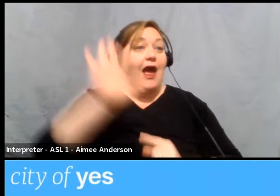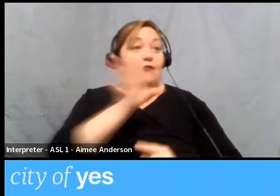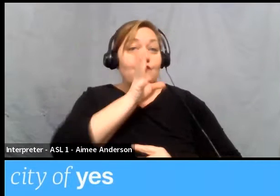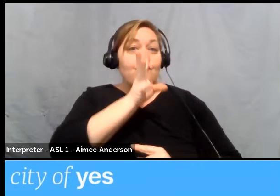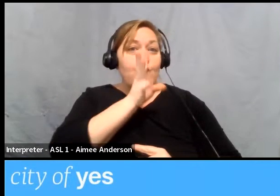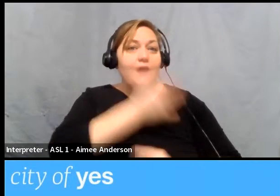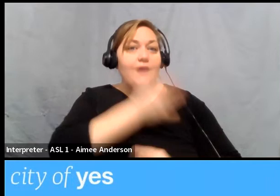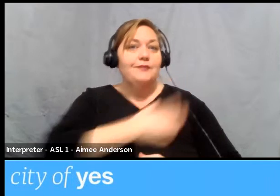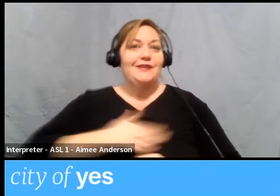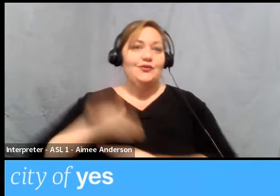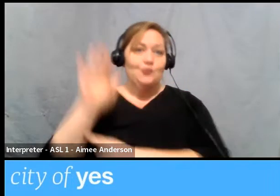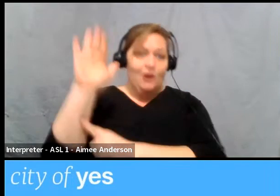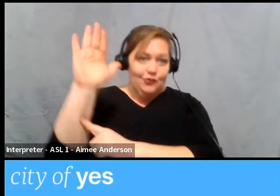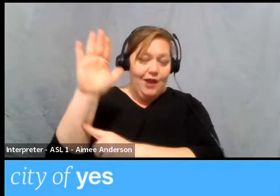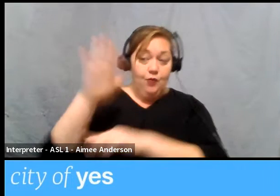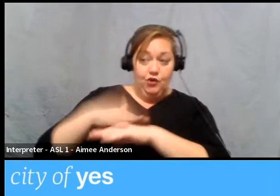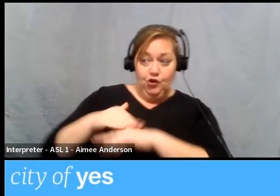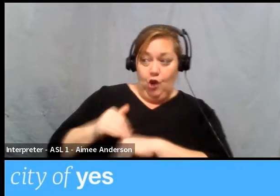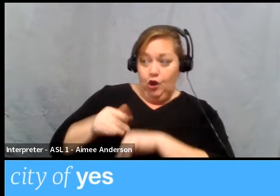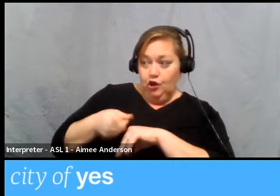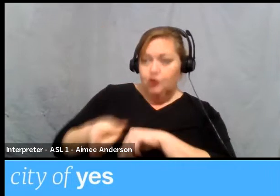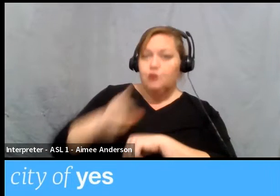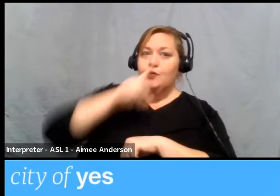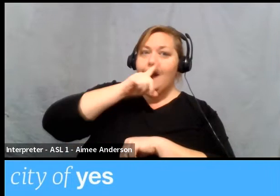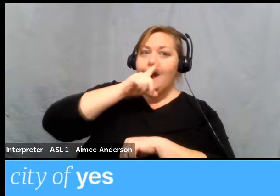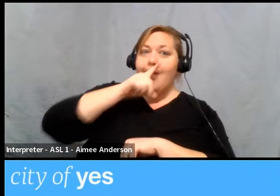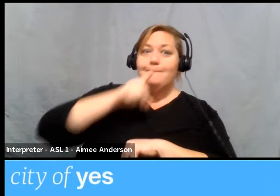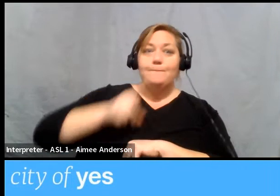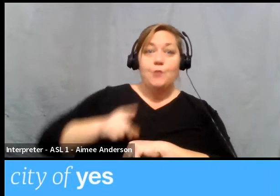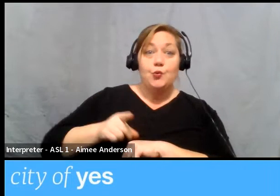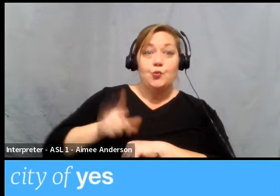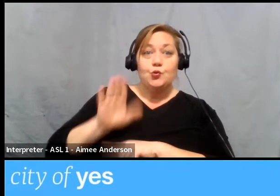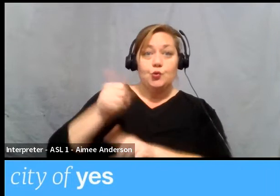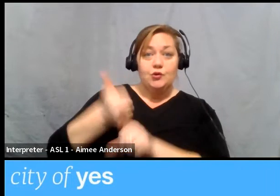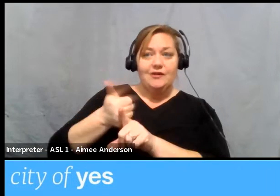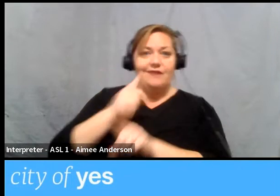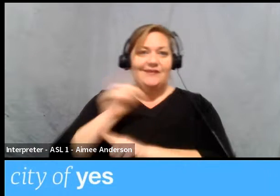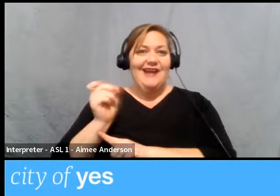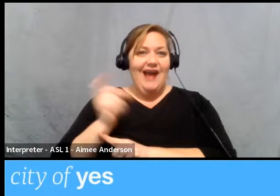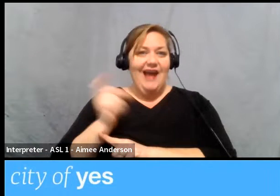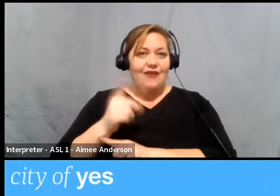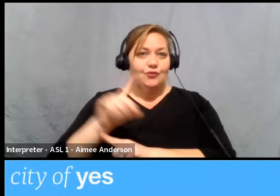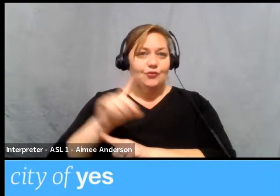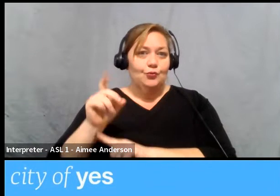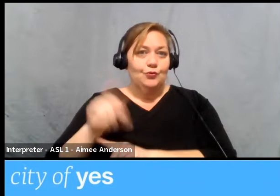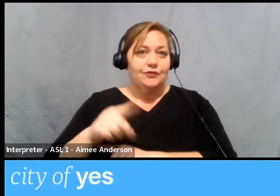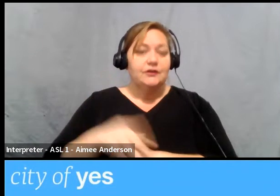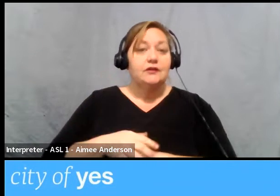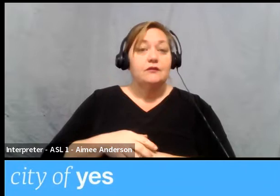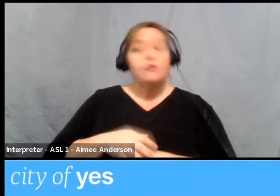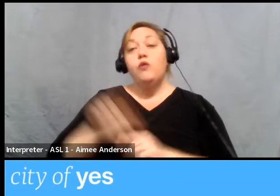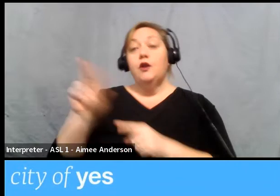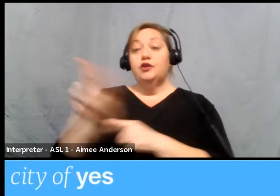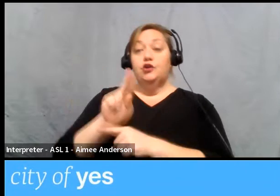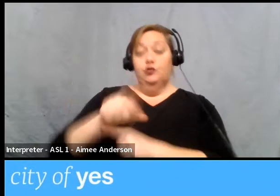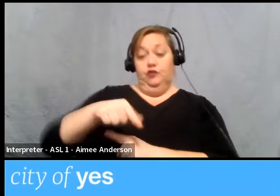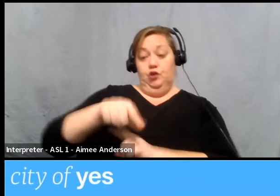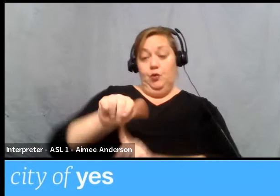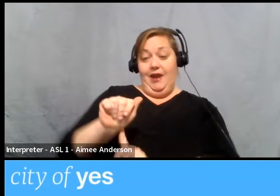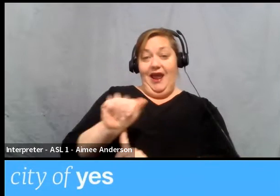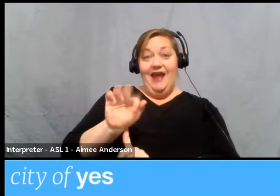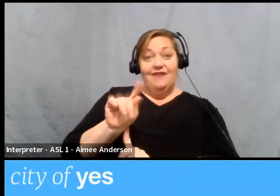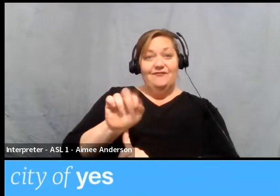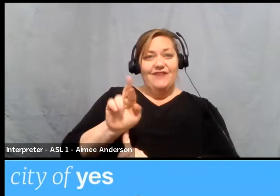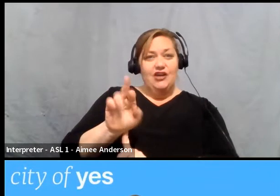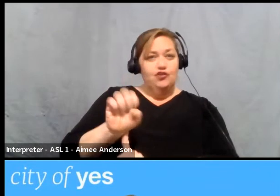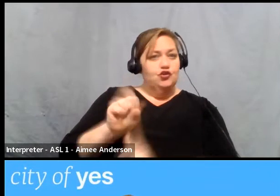you're called upon, you'll be able to unmute yourself and ask your question. To use the Q&A feature, again, just